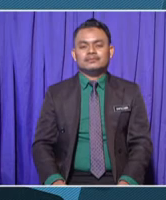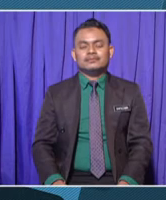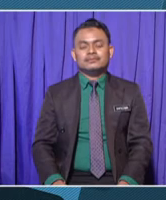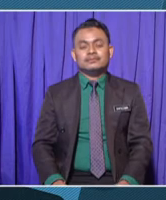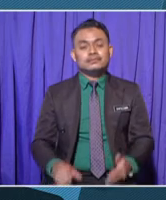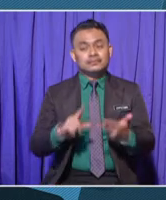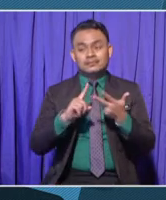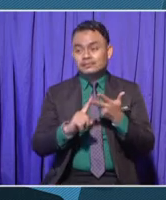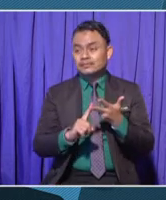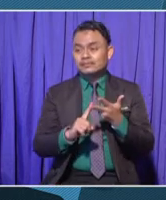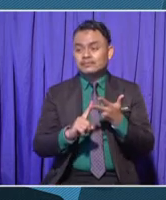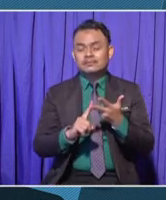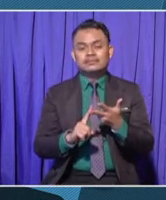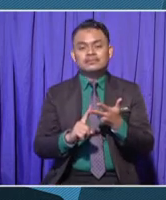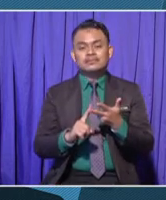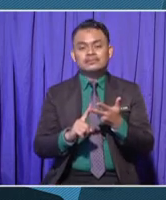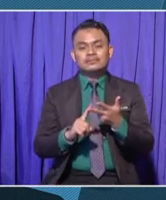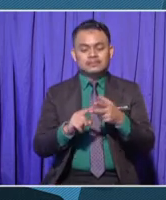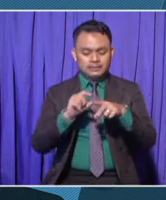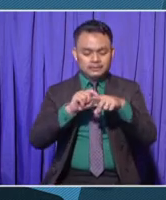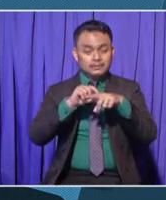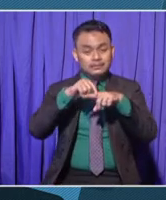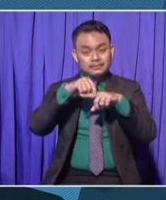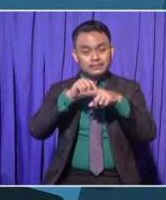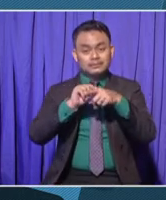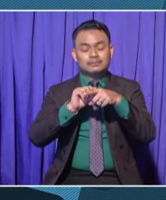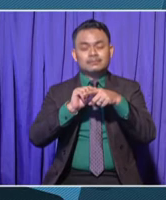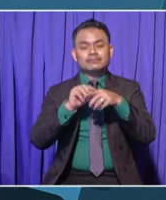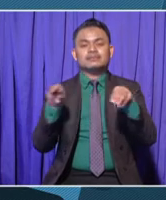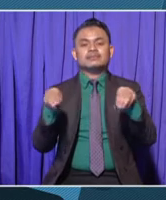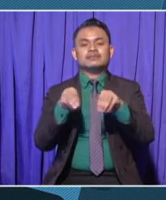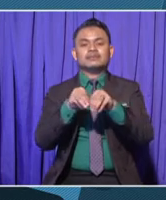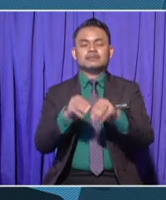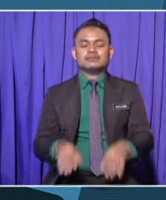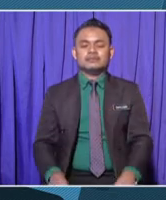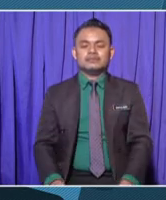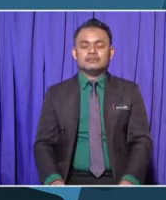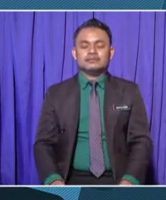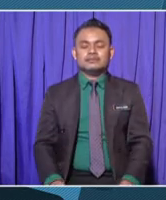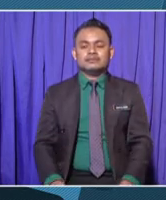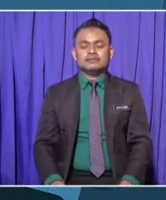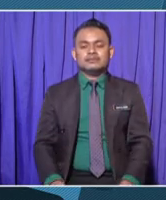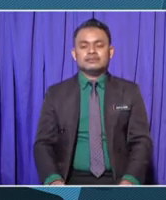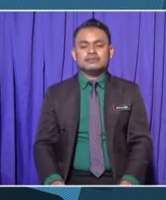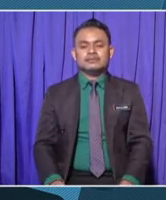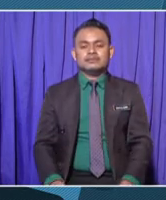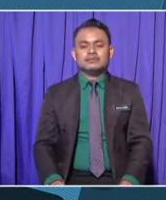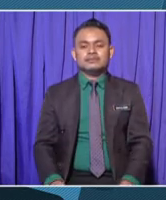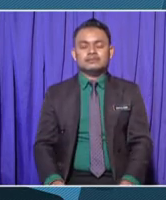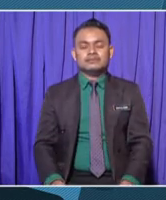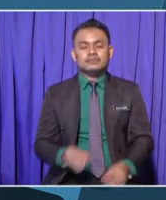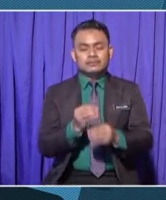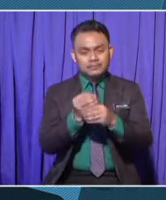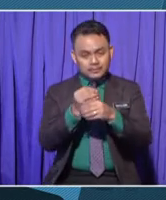The third is called a ring magnet. It is called that because of